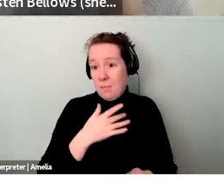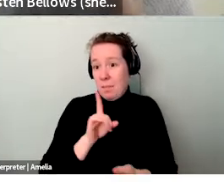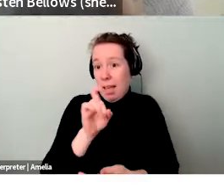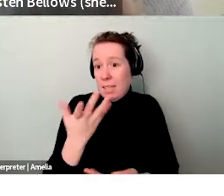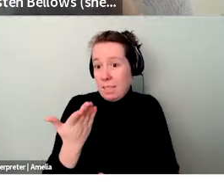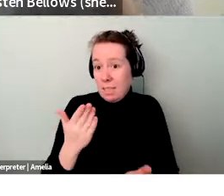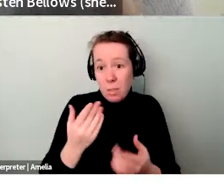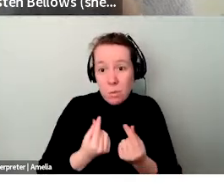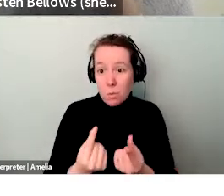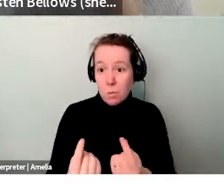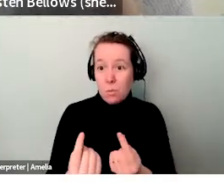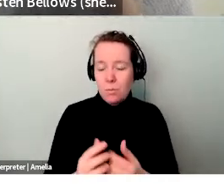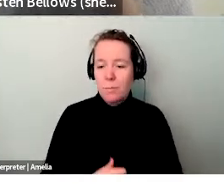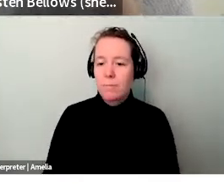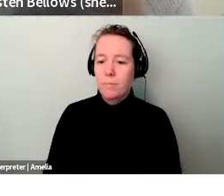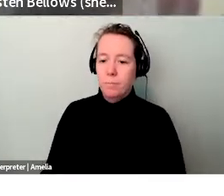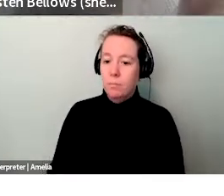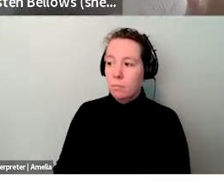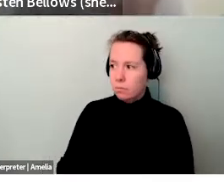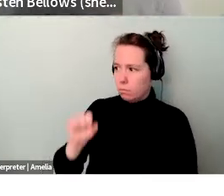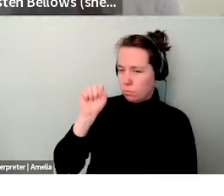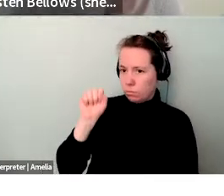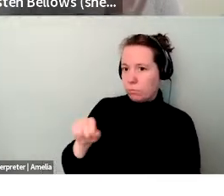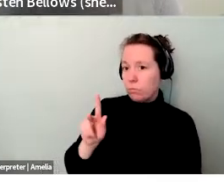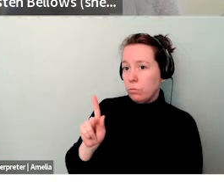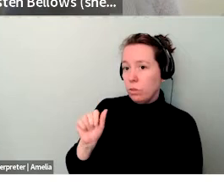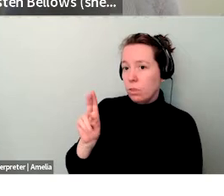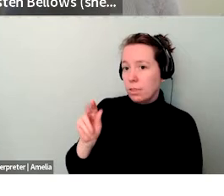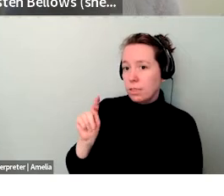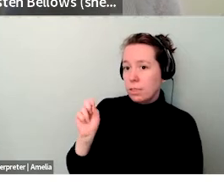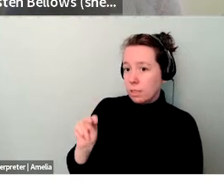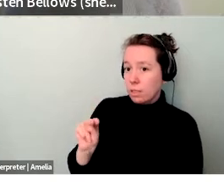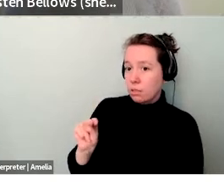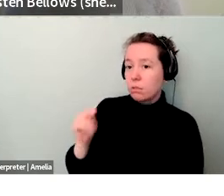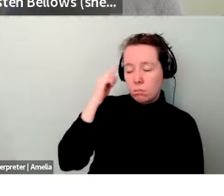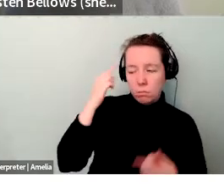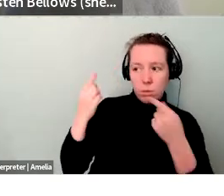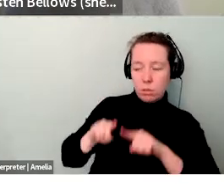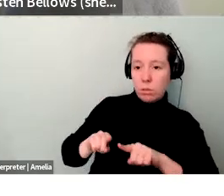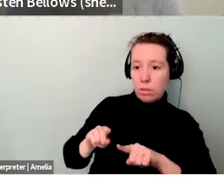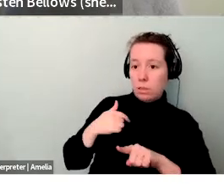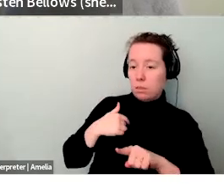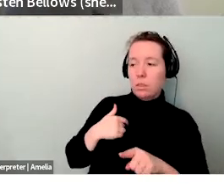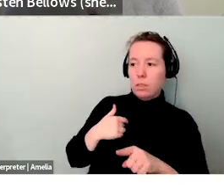Yeah, and definitely like, even when I get to the disclosure part,